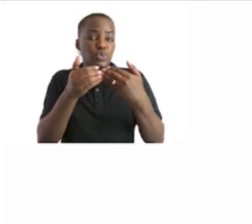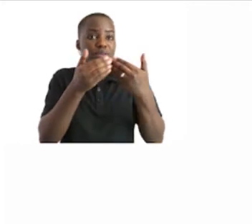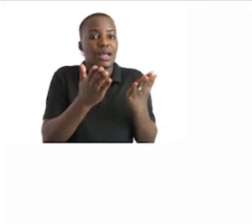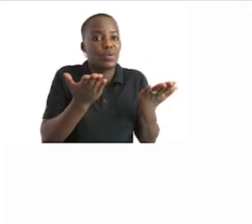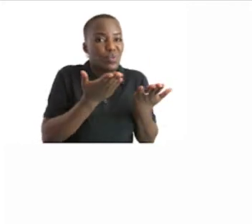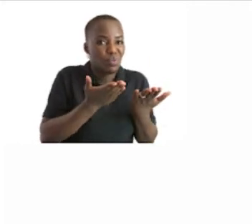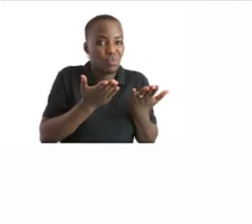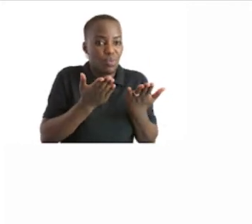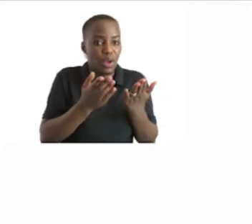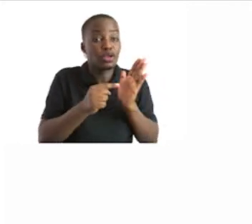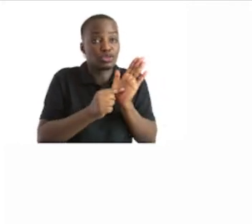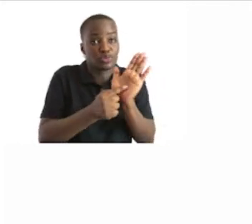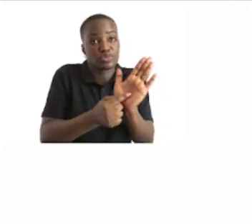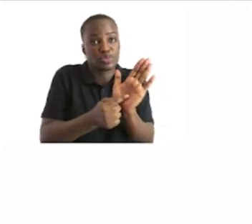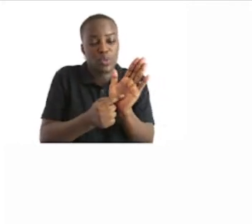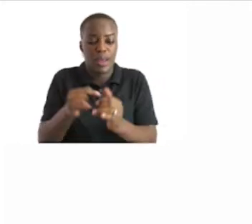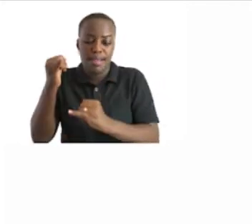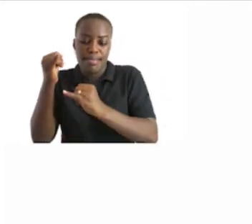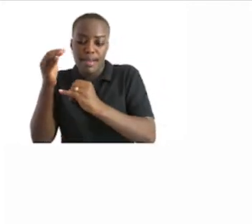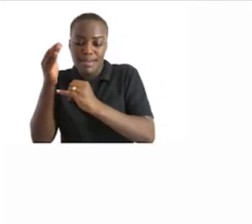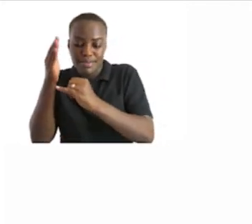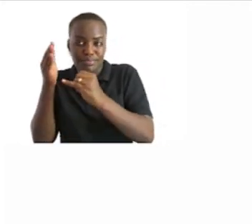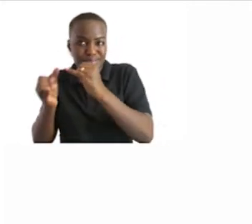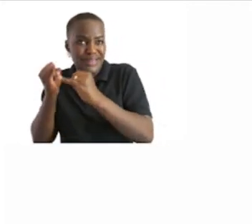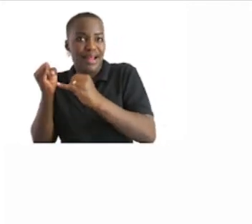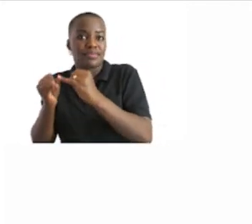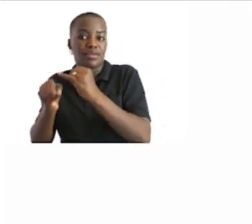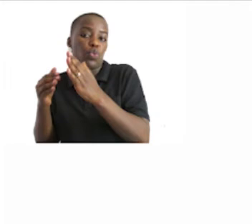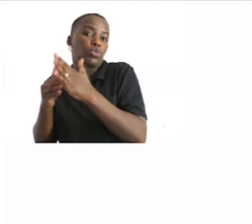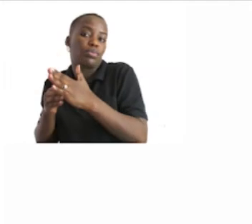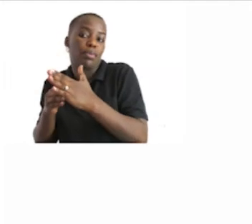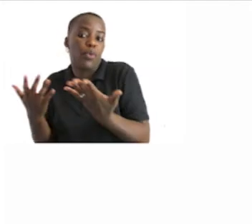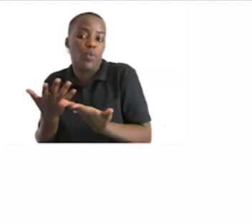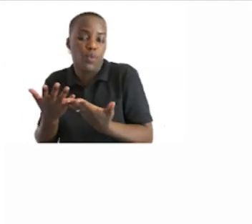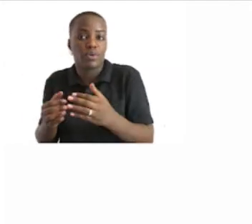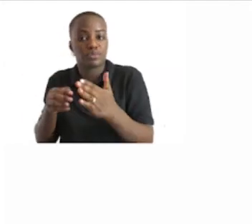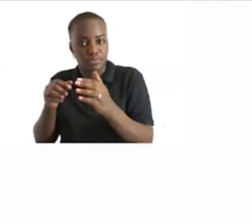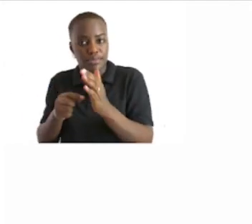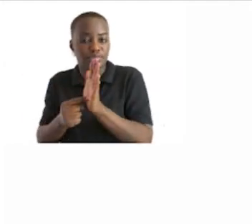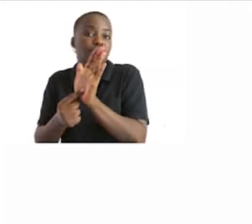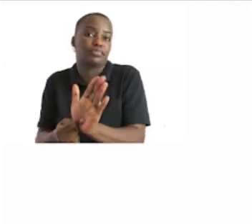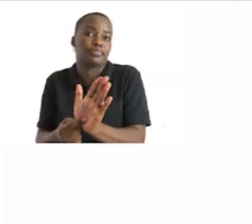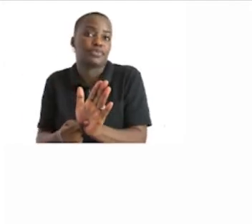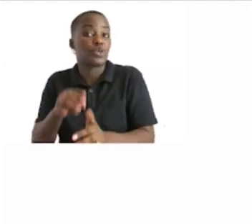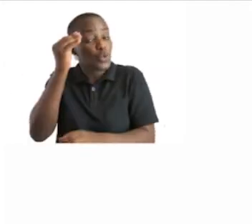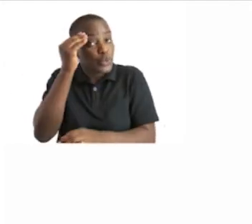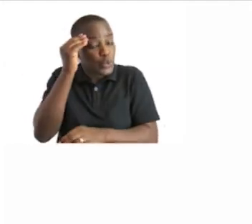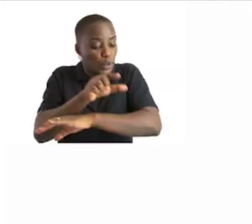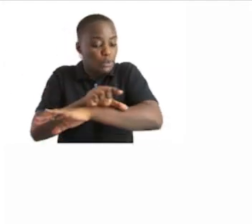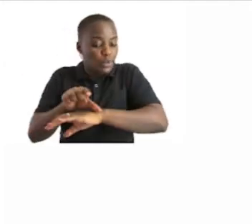the item and the end of the item so that we know exactly where to put our